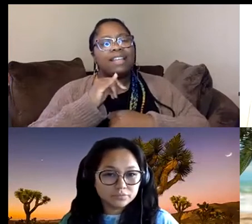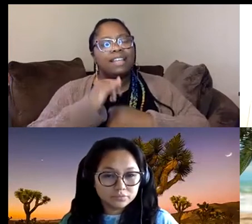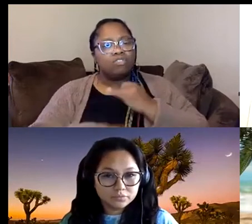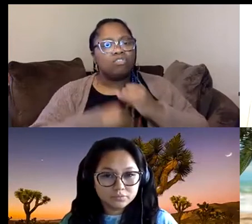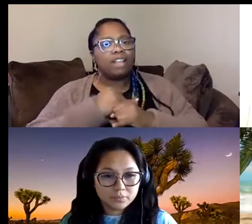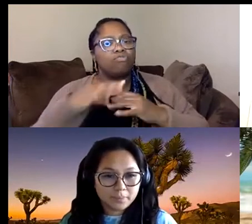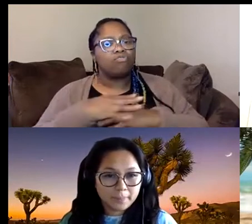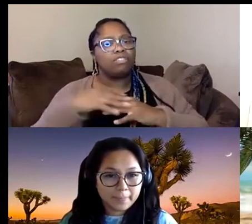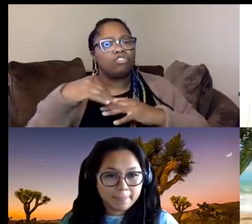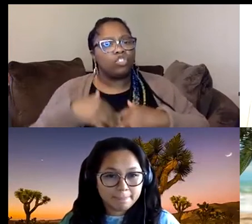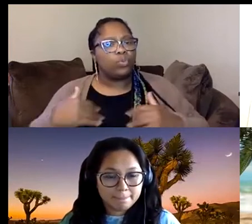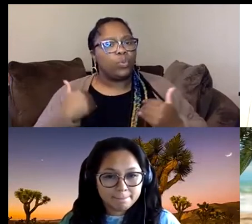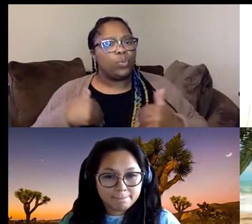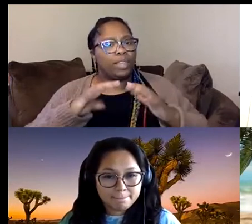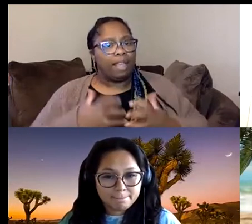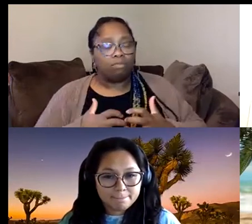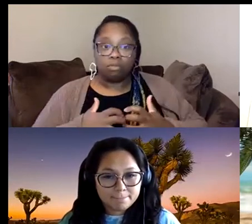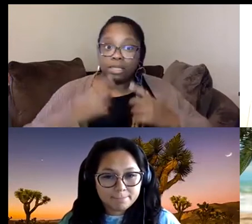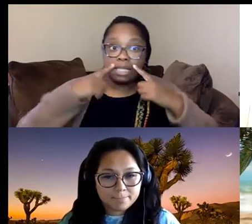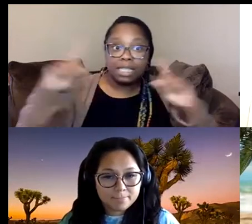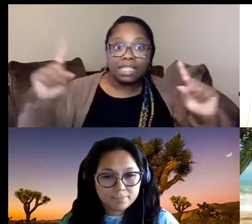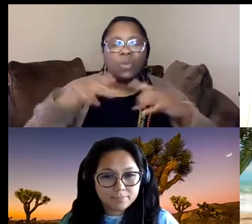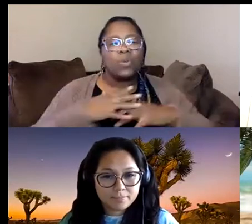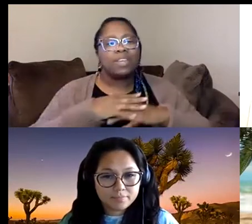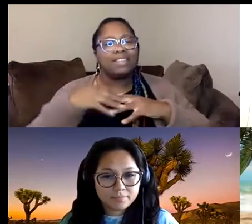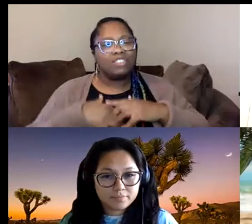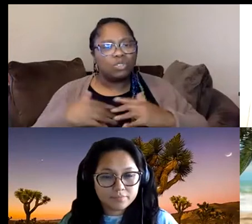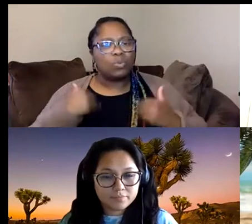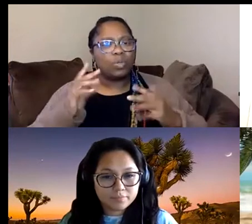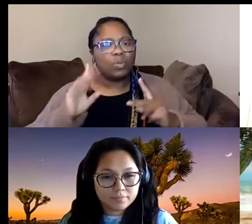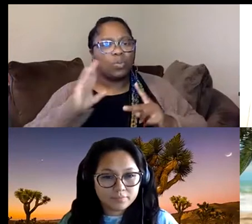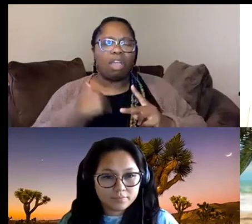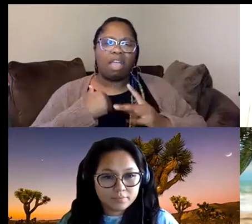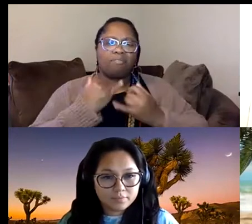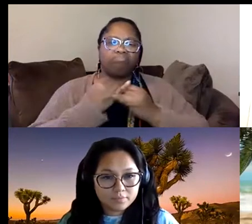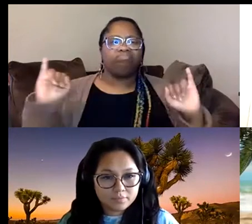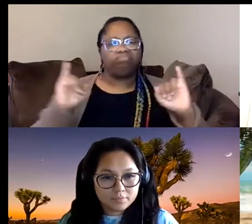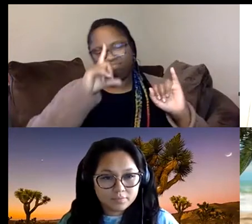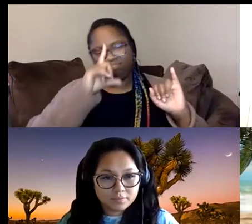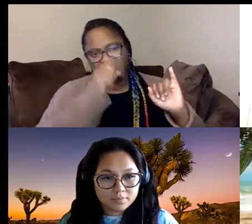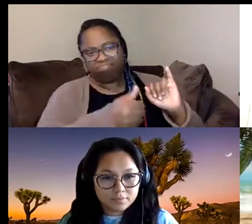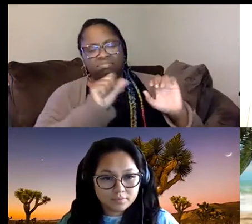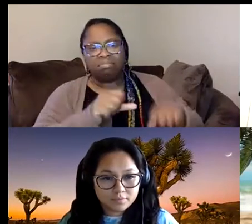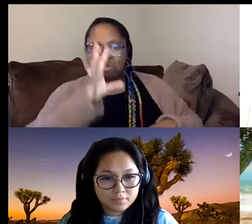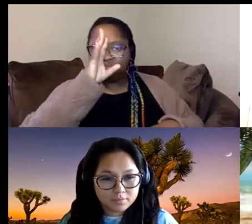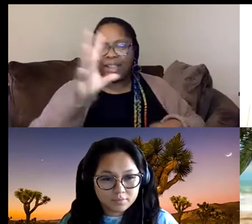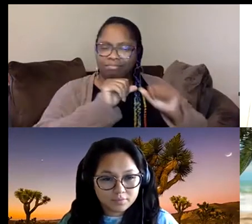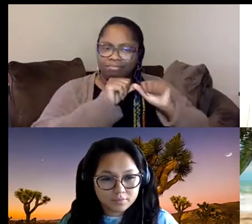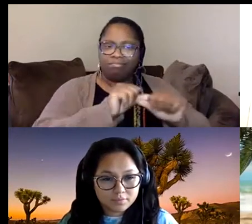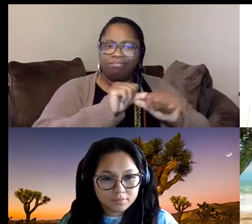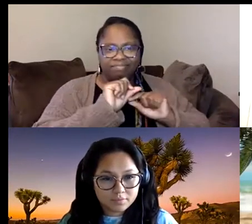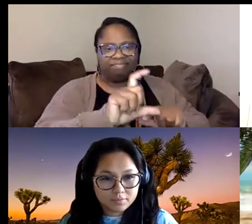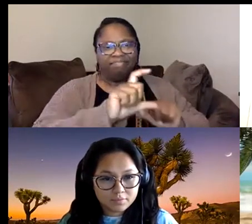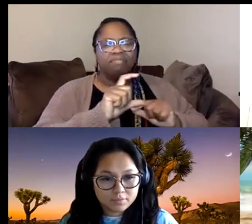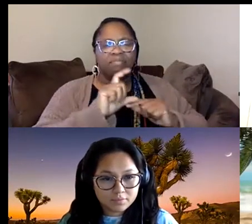And when we are successful, Indigenous youth will have sovereignty to co-create a sustainable and